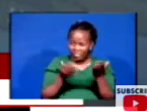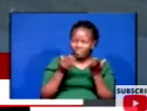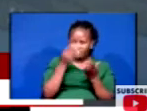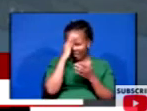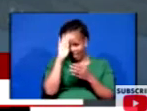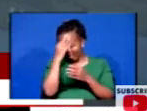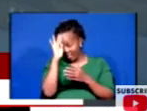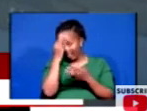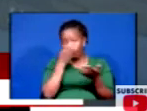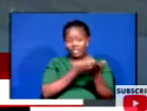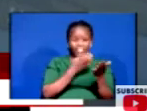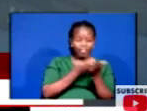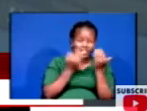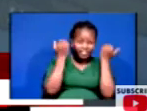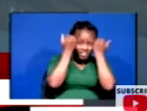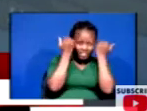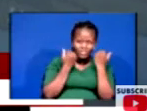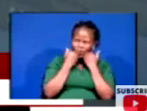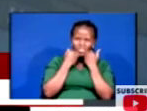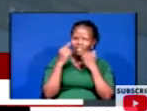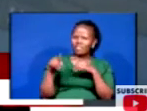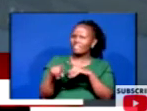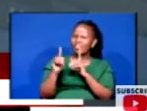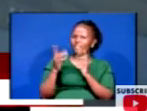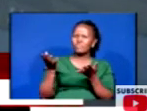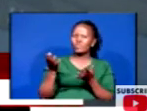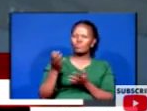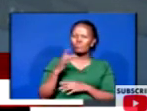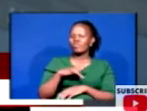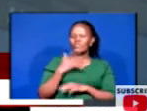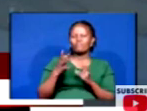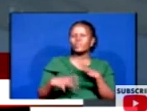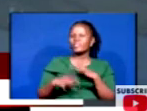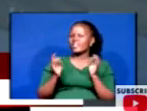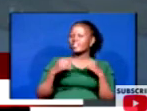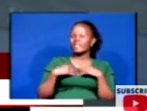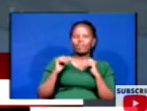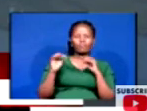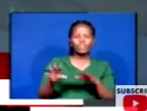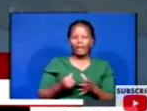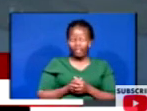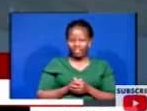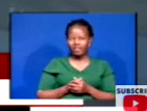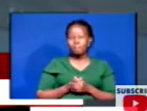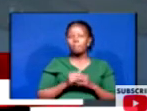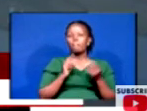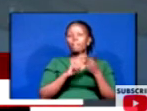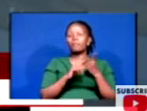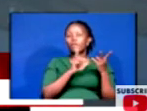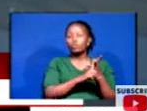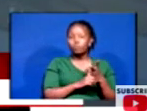the way the court already loses, interest in whatever you're saying. Mm-hmm. Two, when you look at